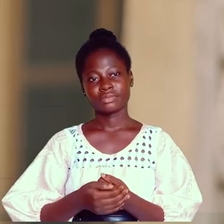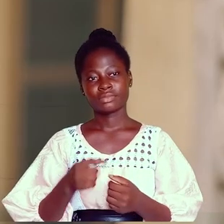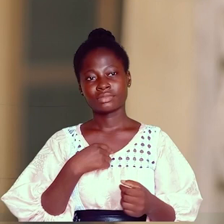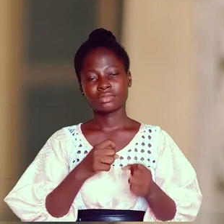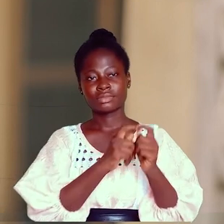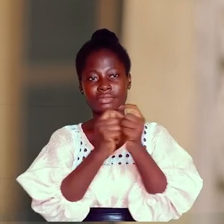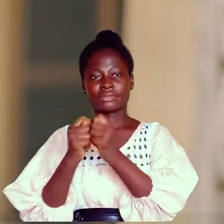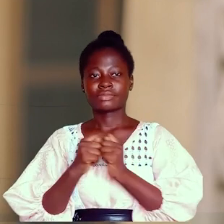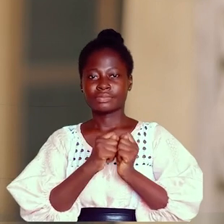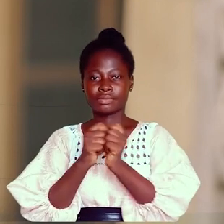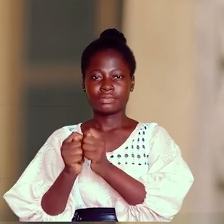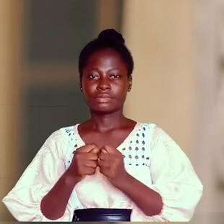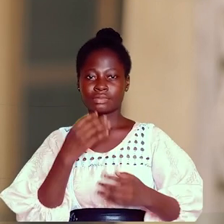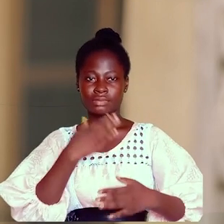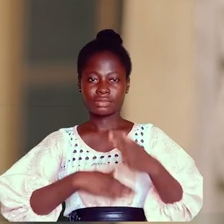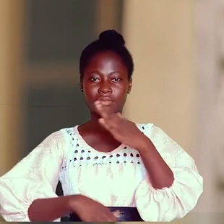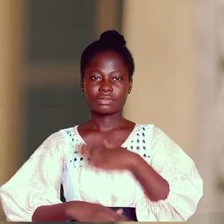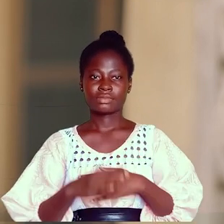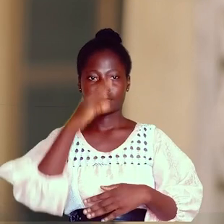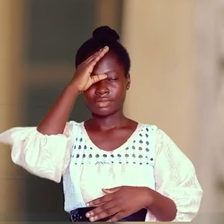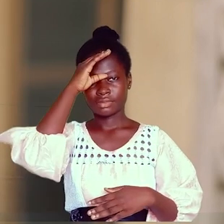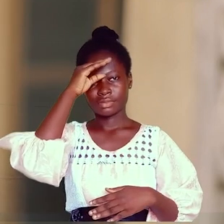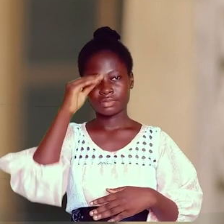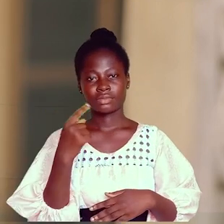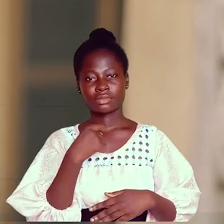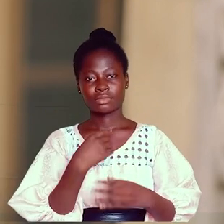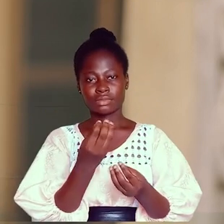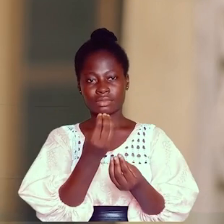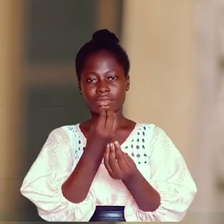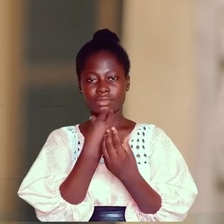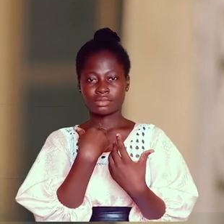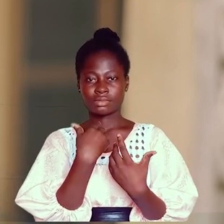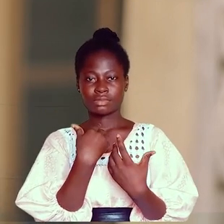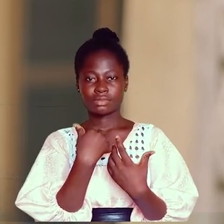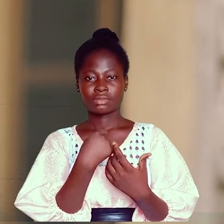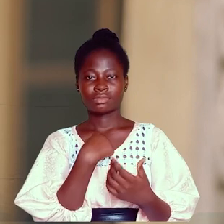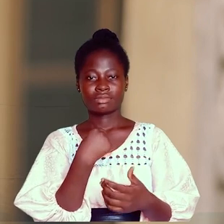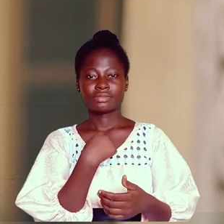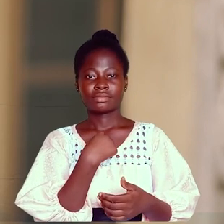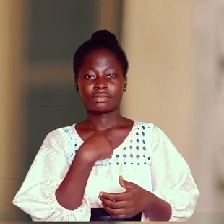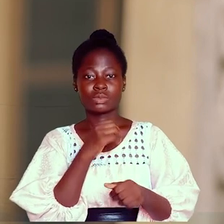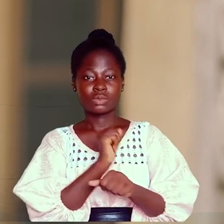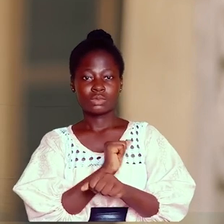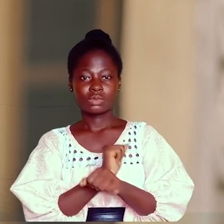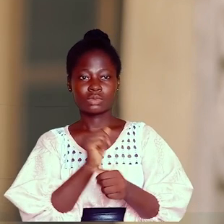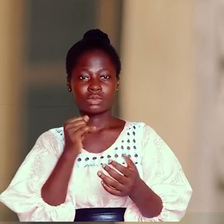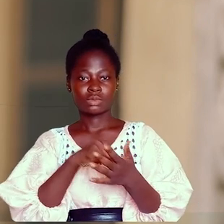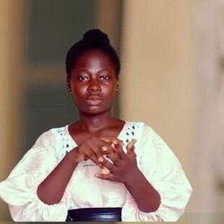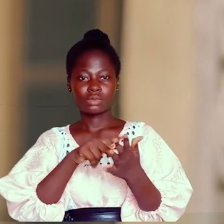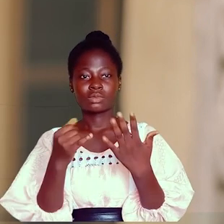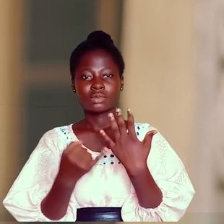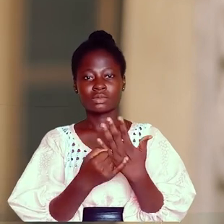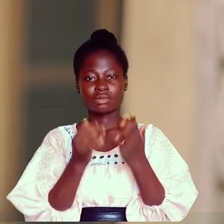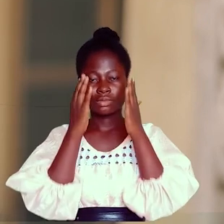together. Then I gave birth to one boy. He made me understand that He's doing the project,